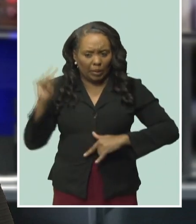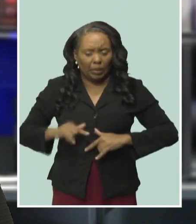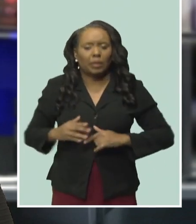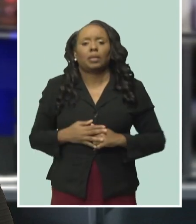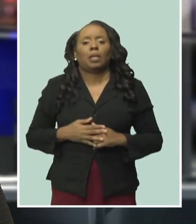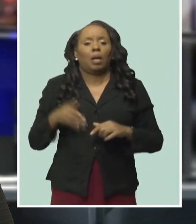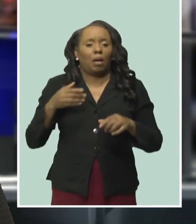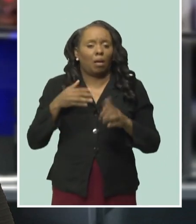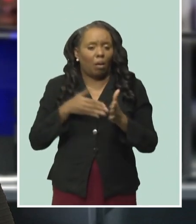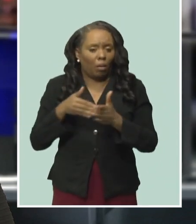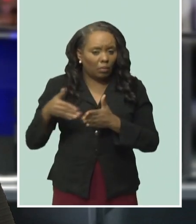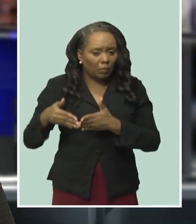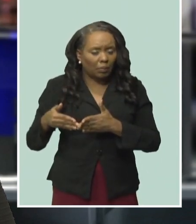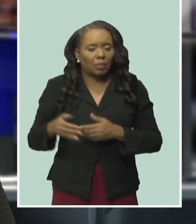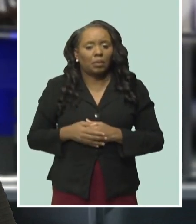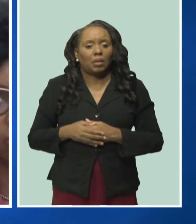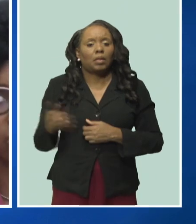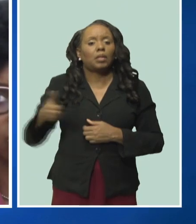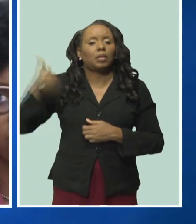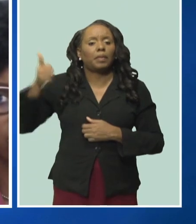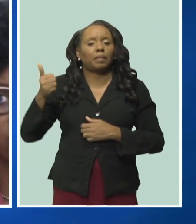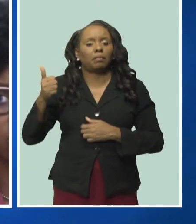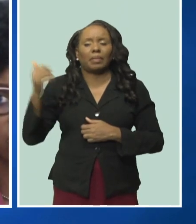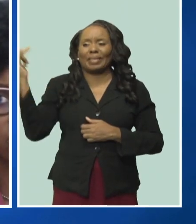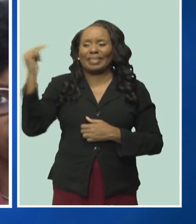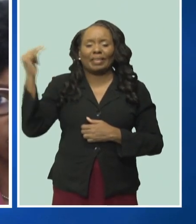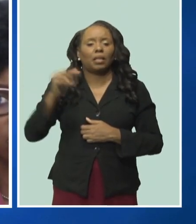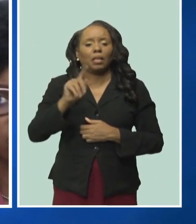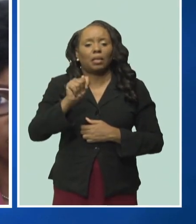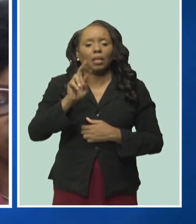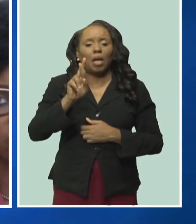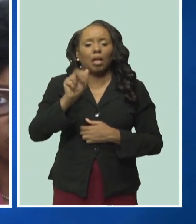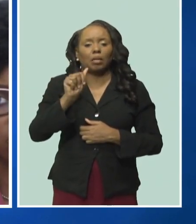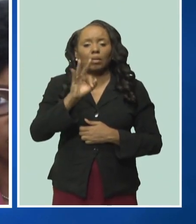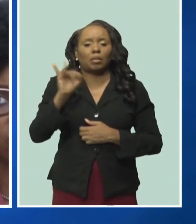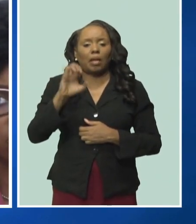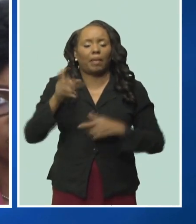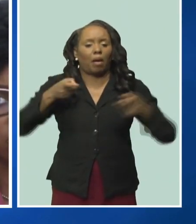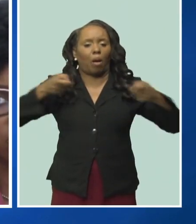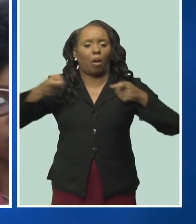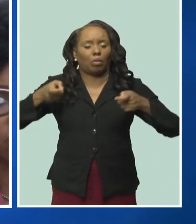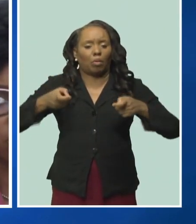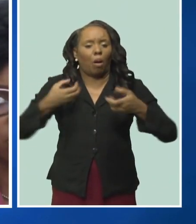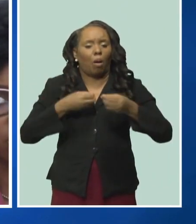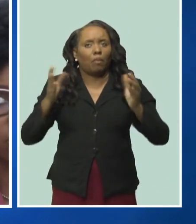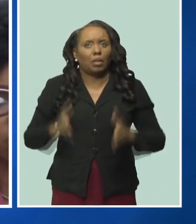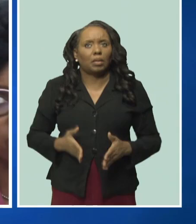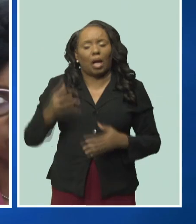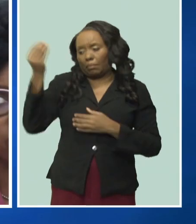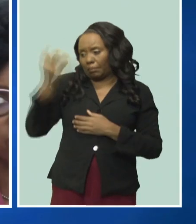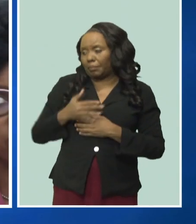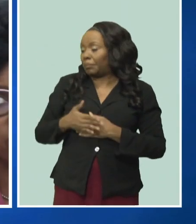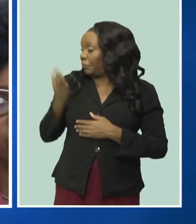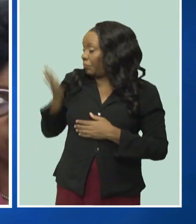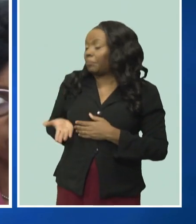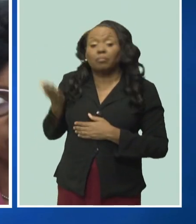Glyne Blanchett. We spoke about having the aircraft on the ground, but we need